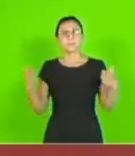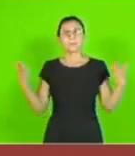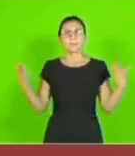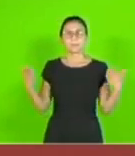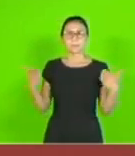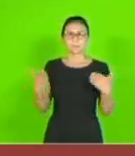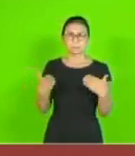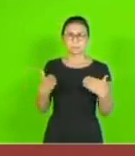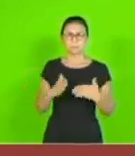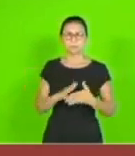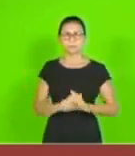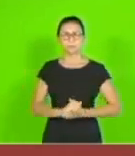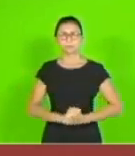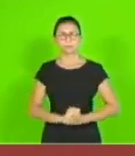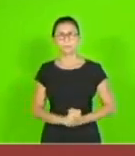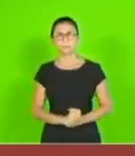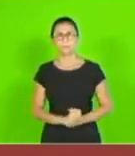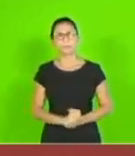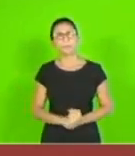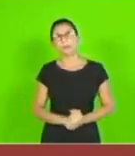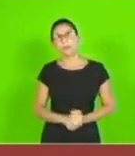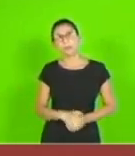Fellowship is so important because